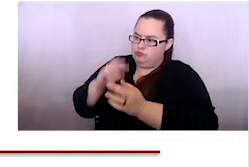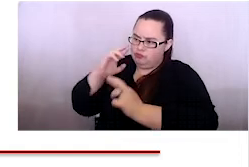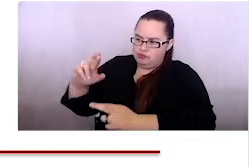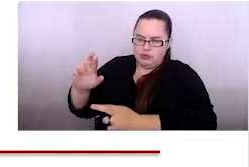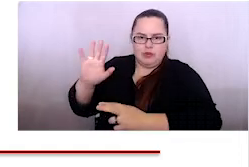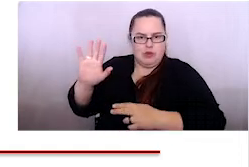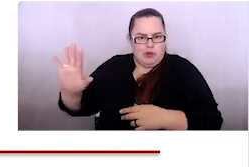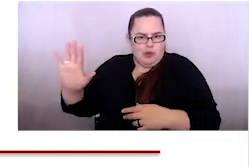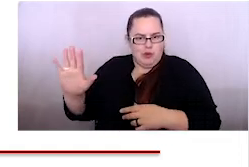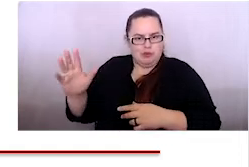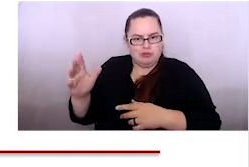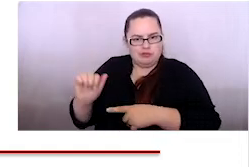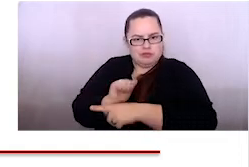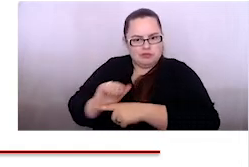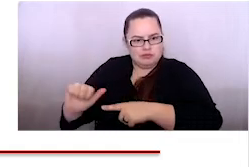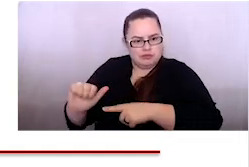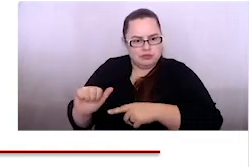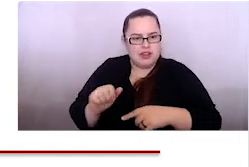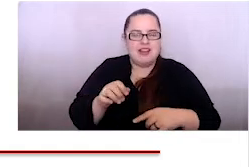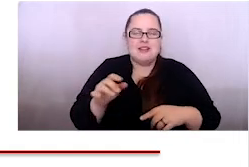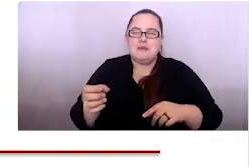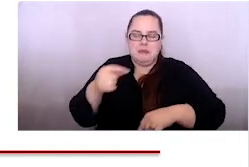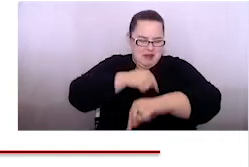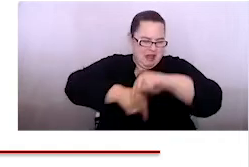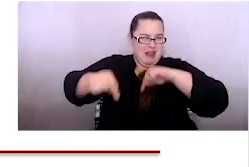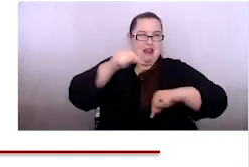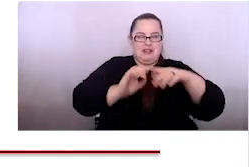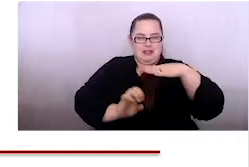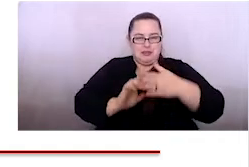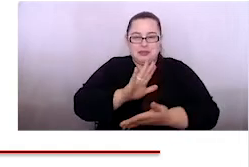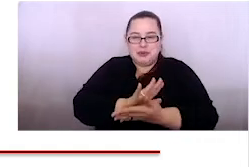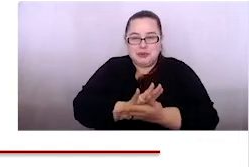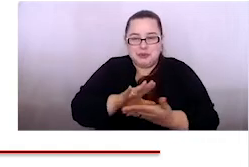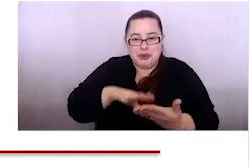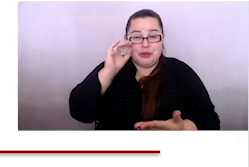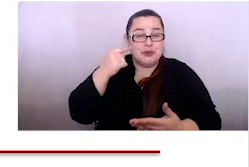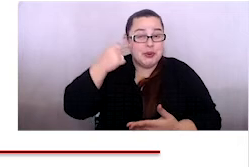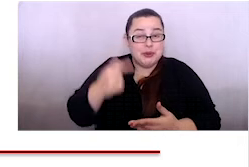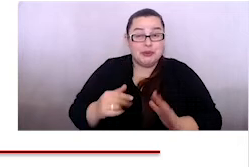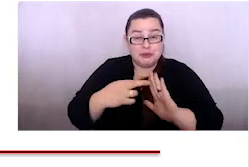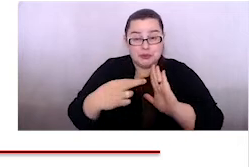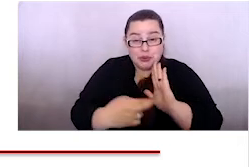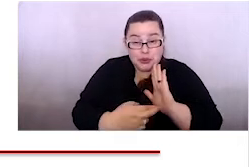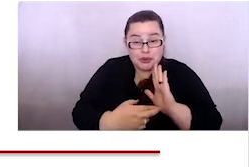golden #1 rule that you learned in elementary. Treat others the way you would want to be treated.